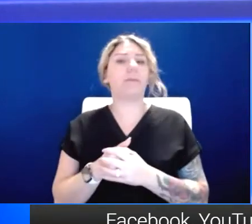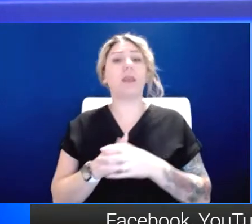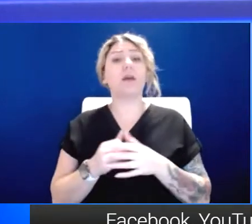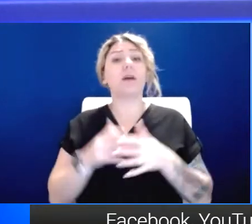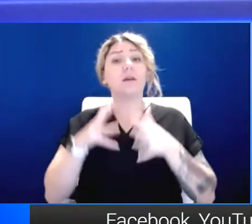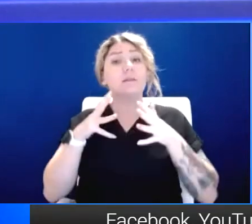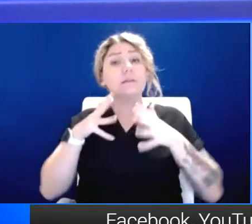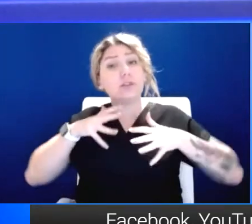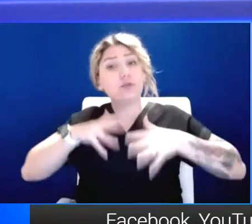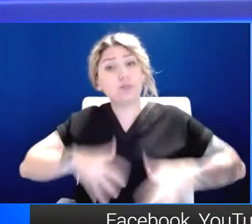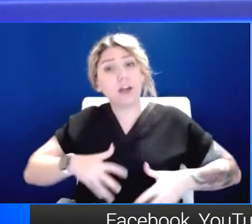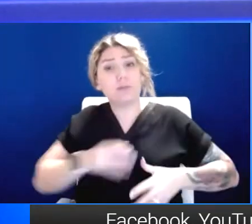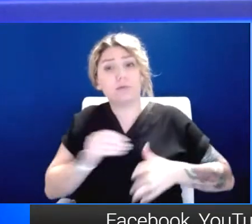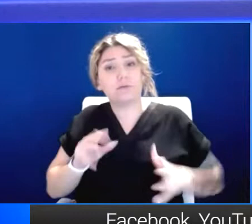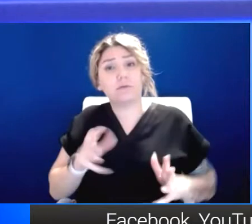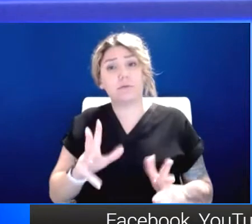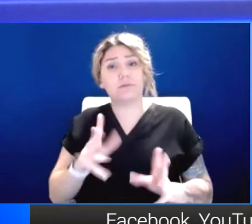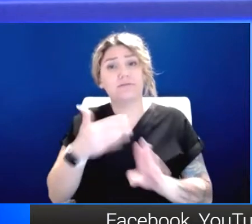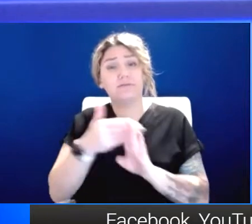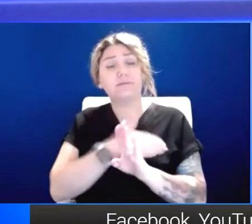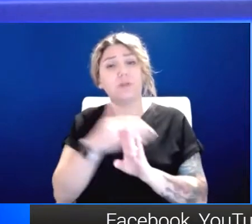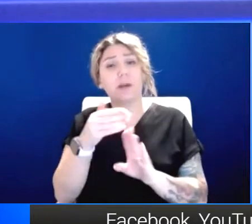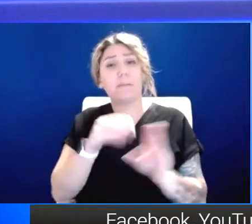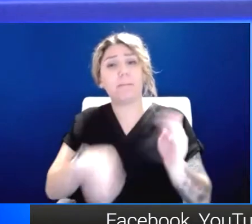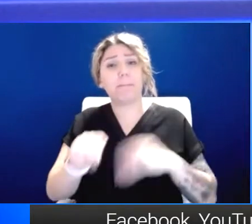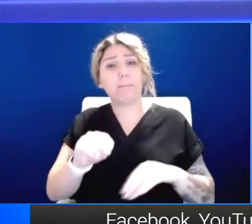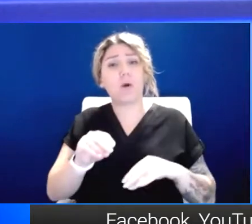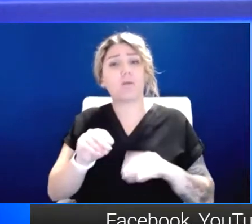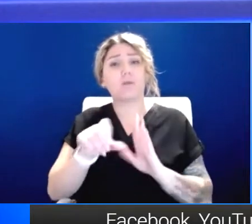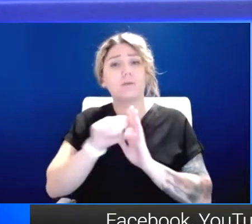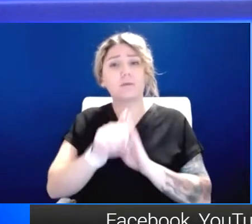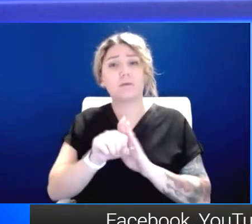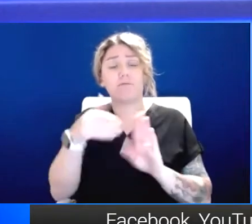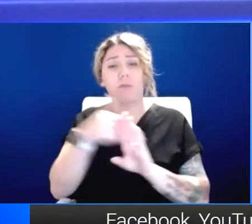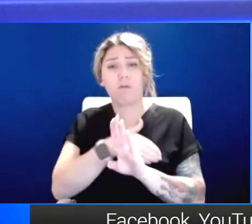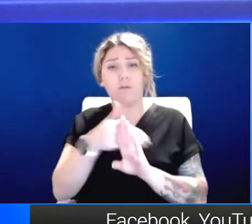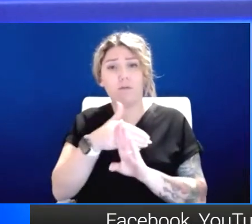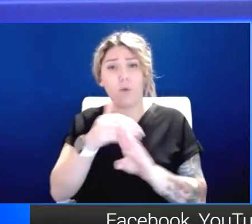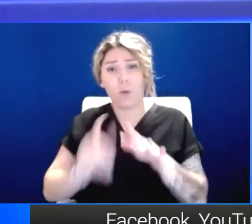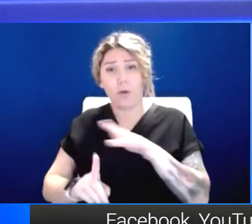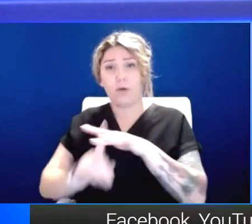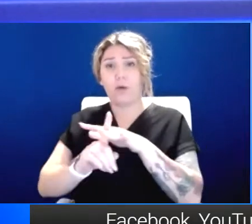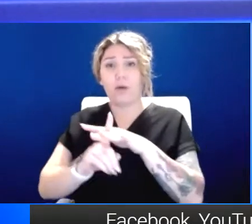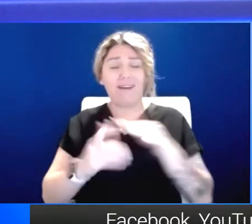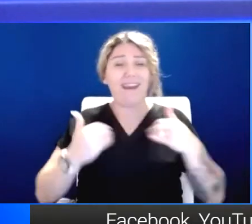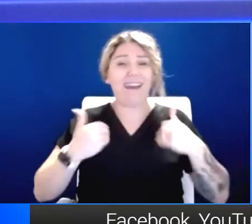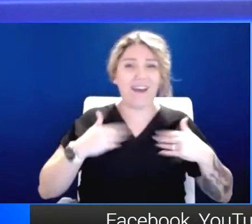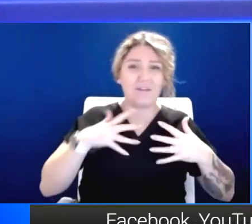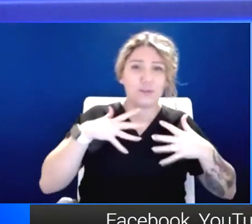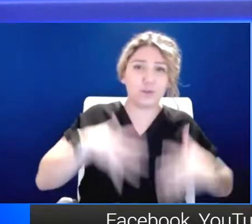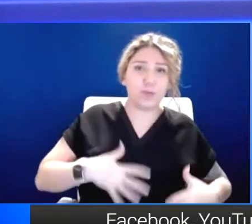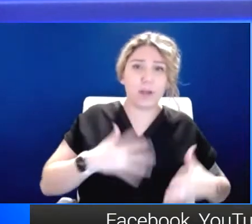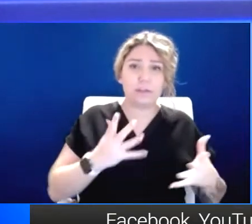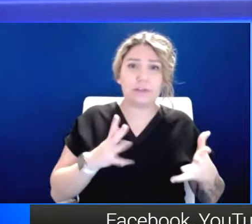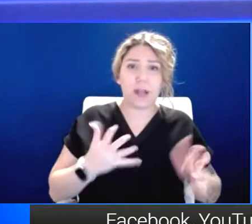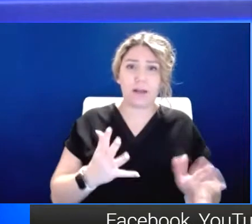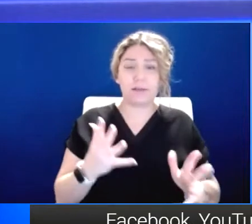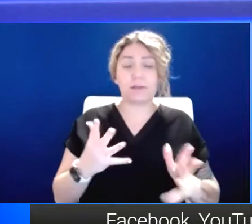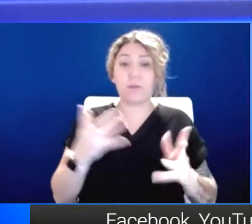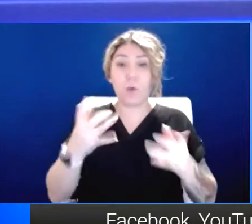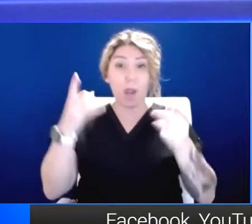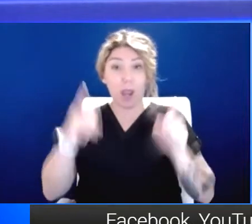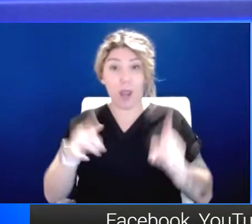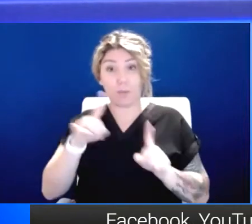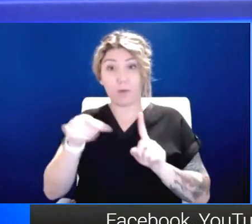be a premotor symptom, that before the motor symptoms develop, they have depression and anxiety. What happens with disease progression